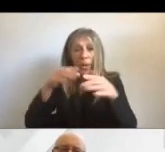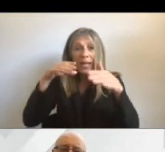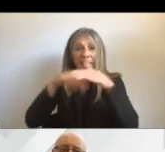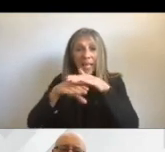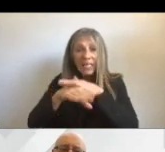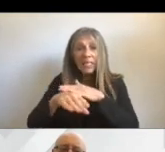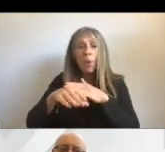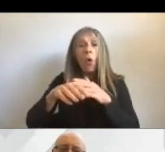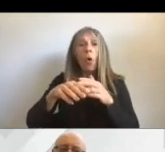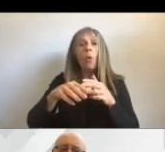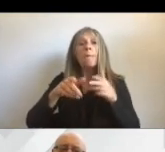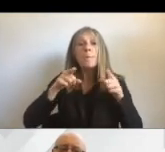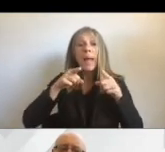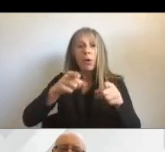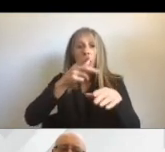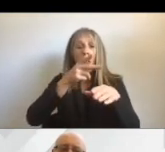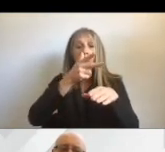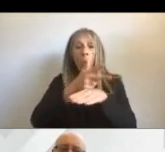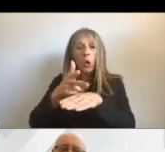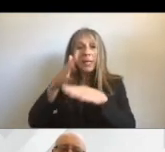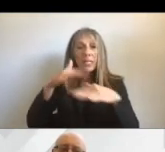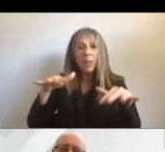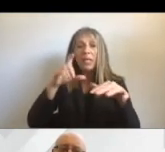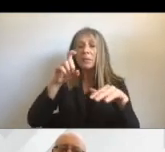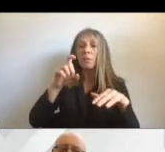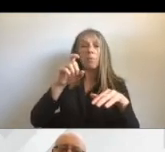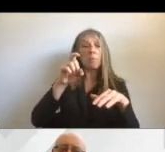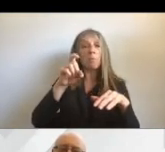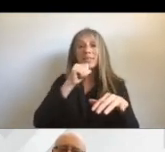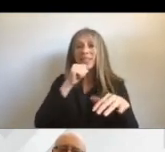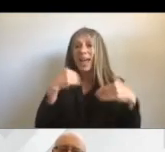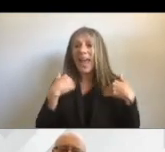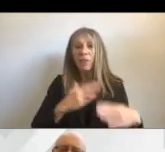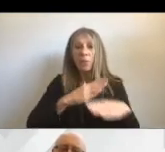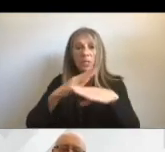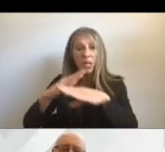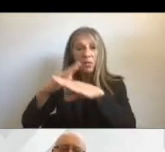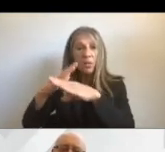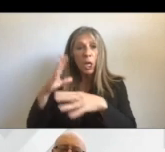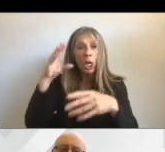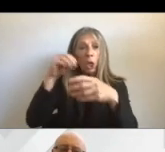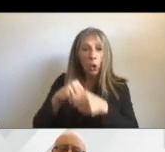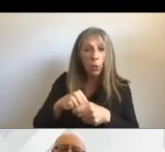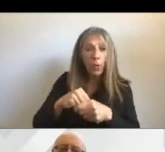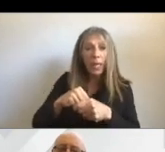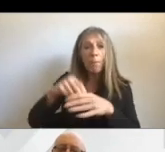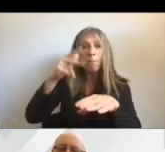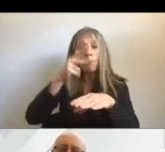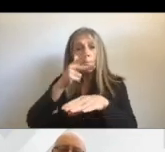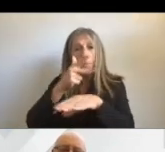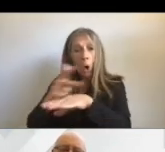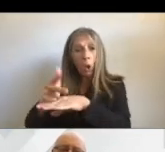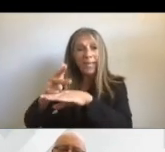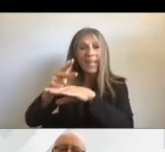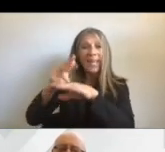Now, transit shelters must provide a 30-inch by 48-inch minimum clear space entirely within the